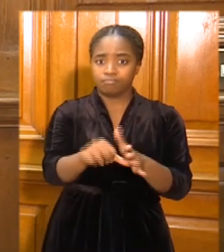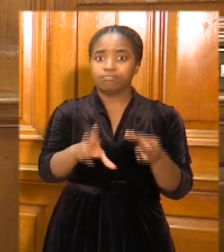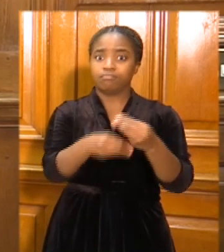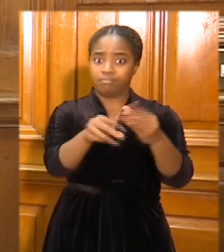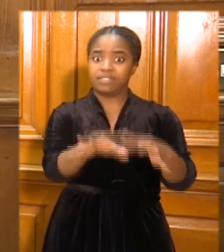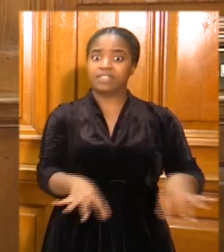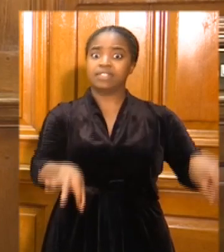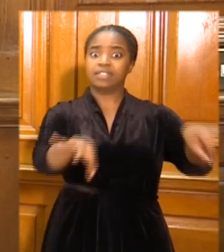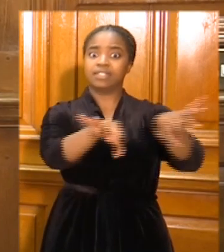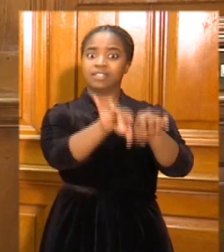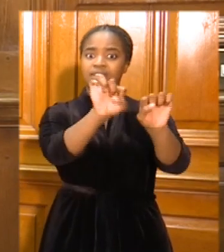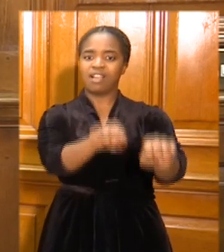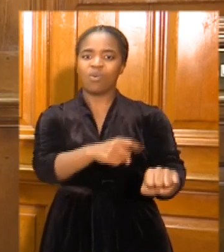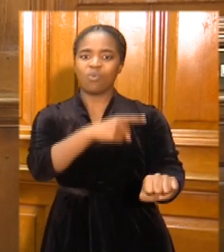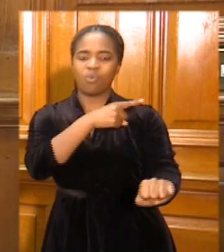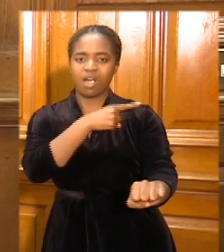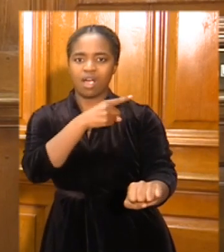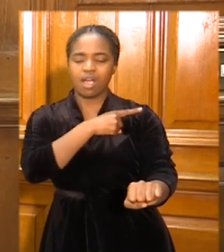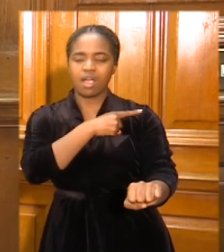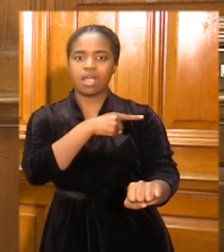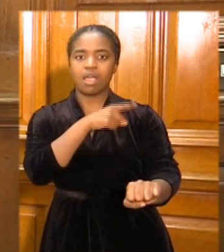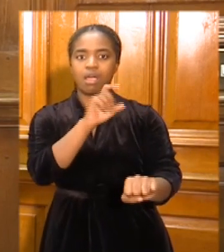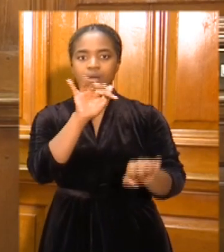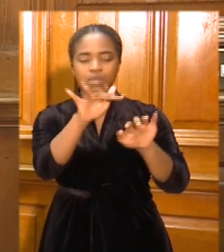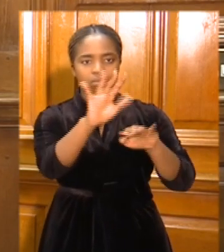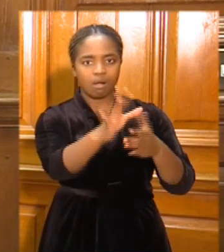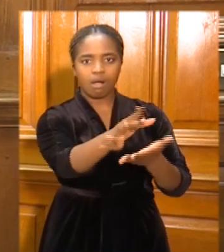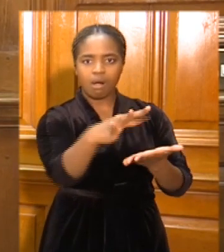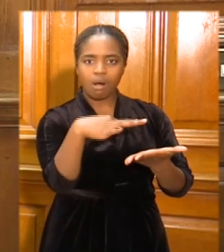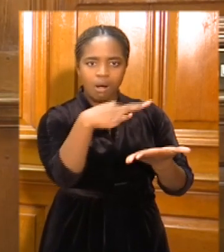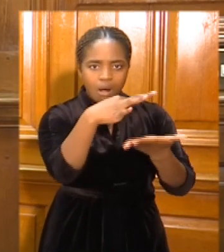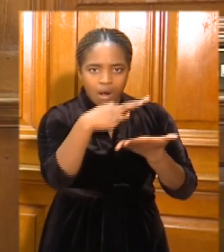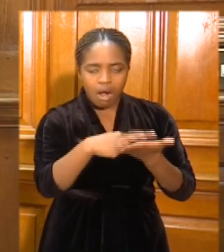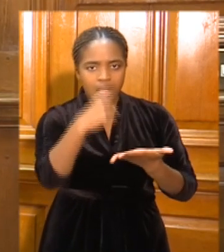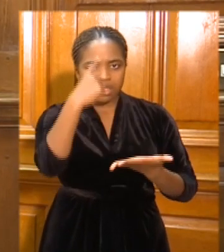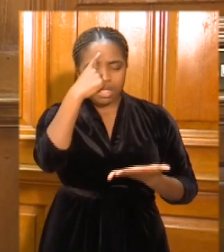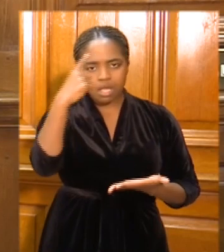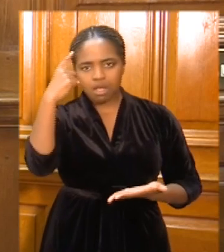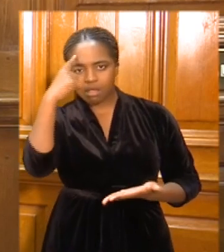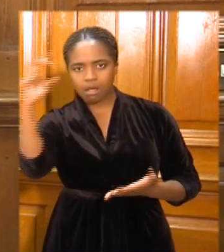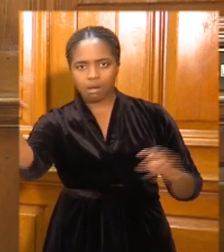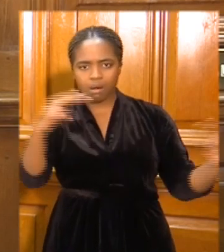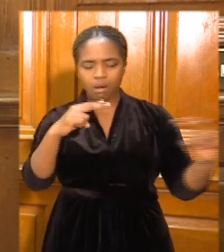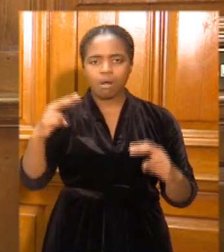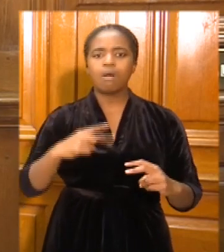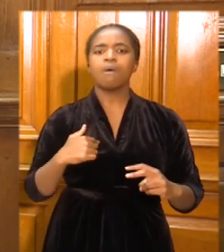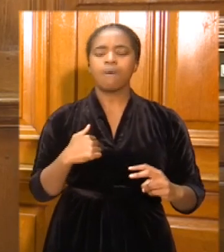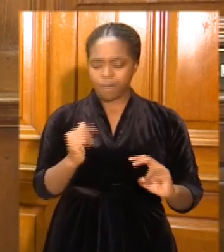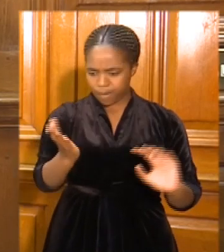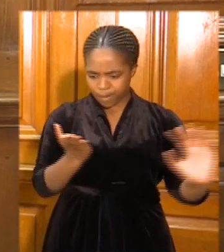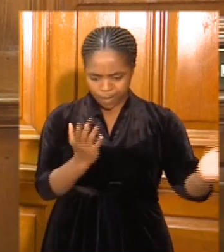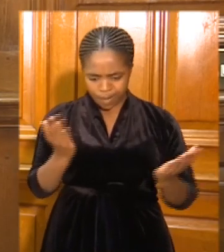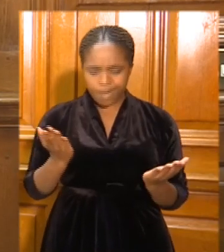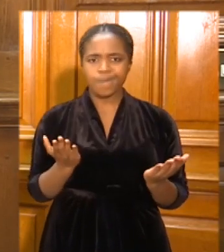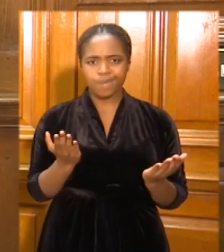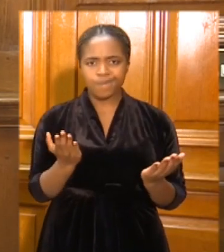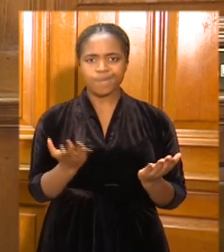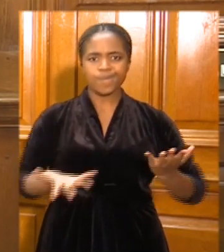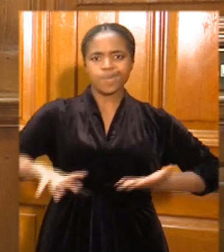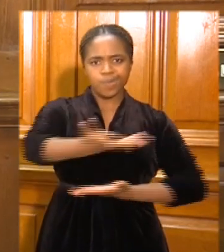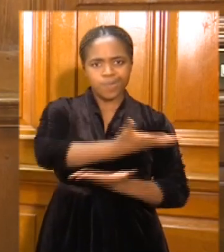that we received several constructive suggestions. These suggestions have enriched the thinking